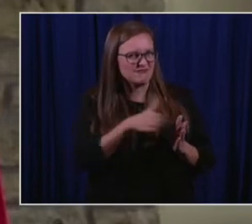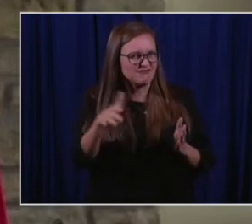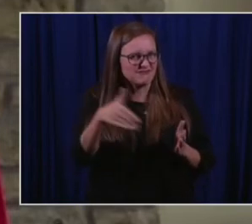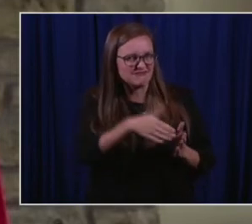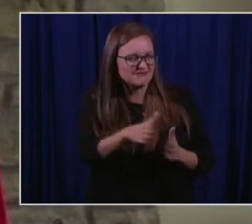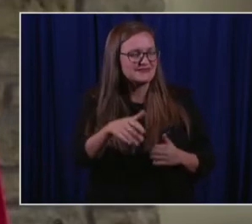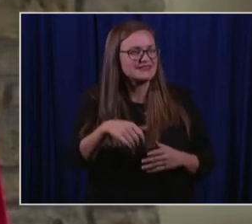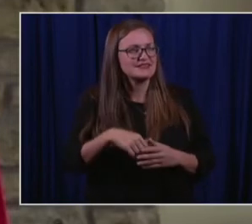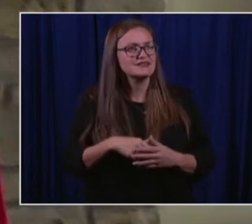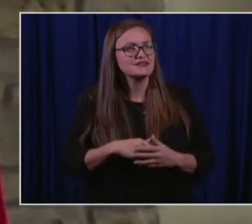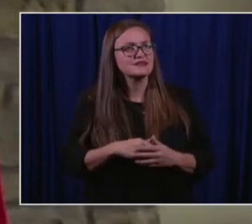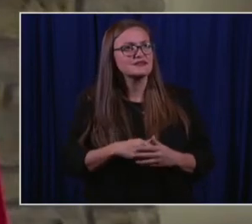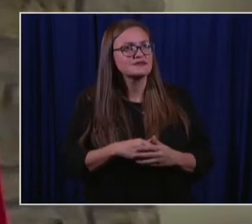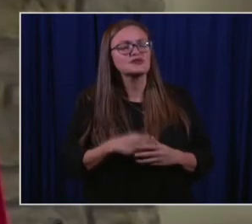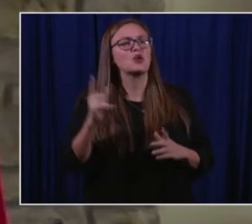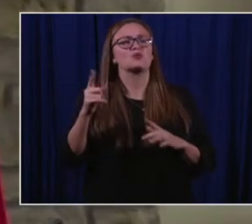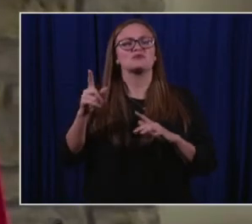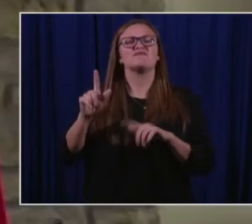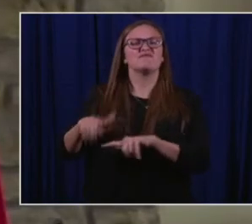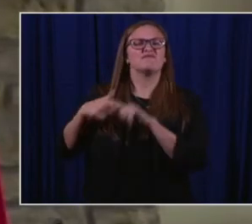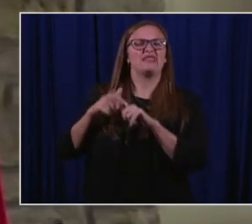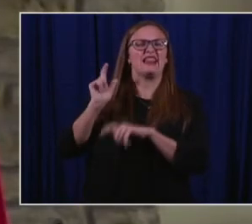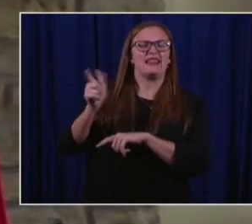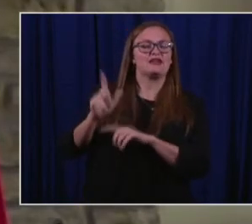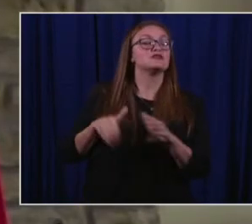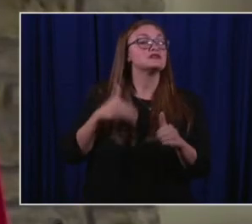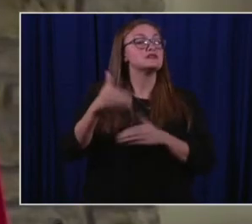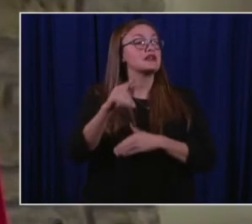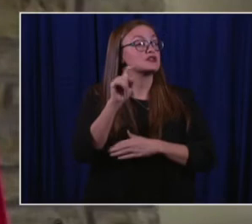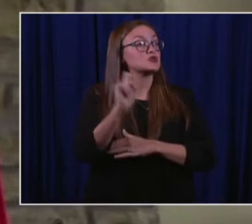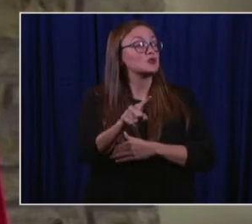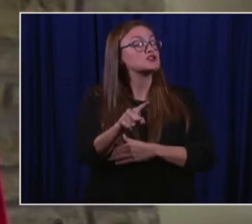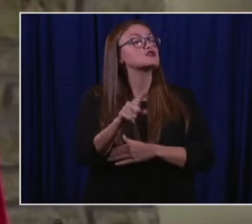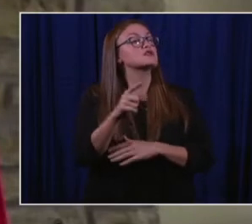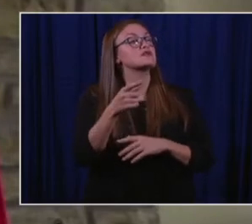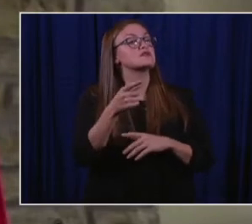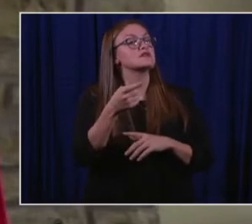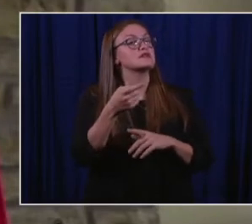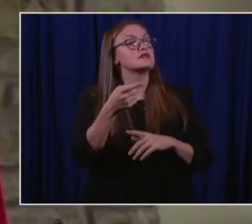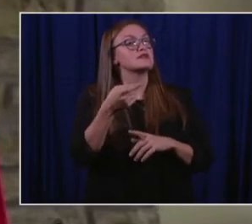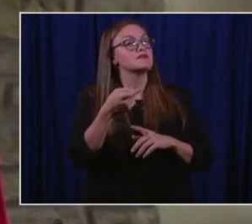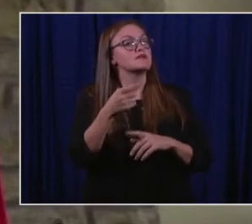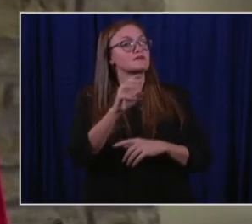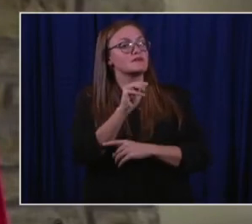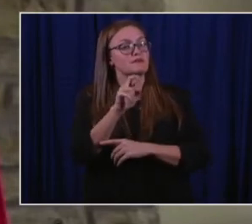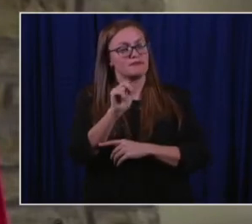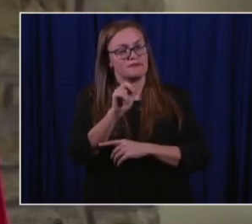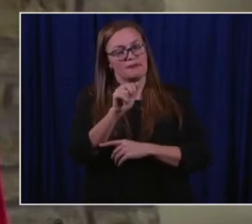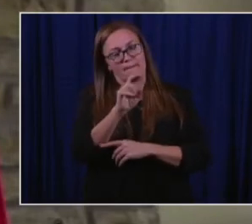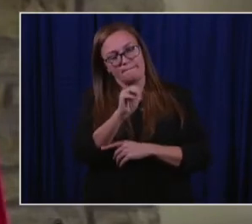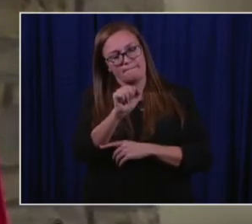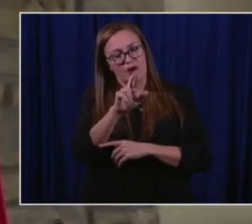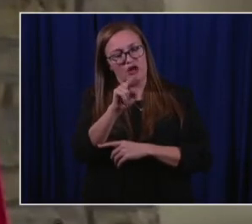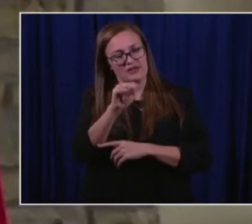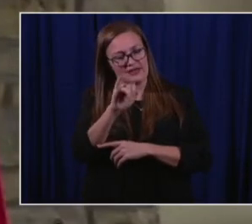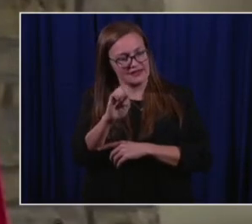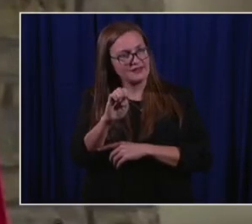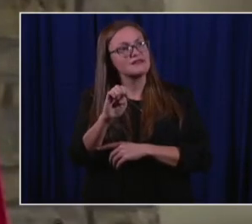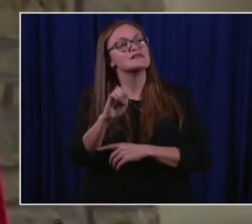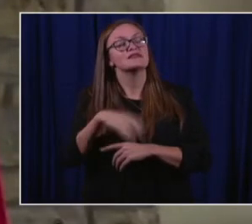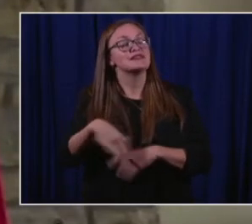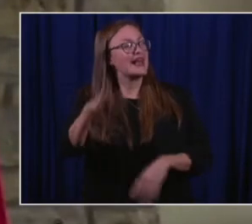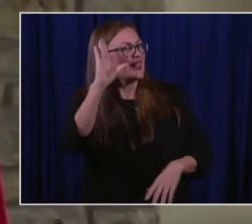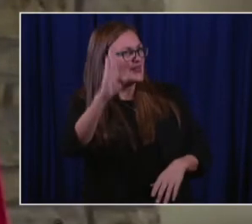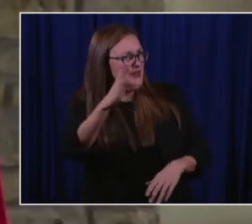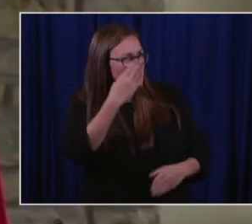We'll go back to Luis. Next question is from Marty Schladen at the at the Ohio Capitol Journal. Good